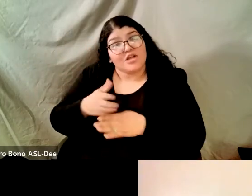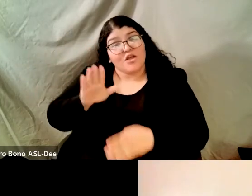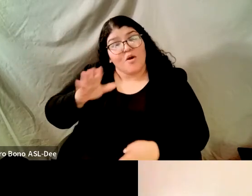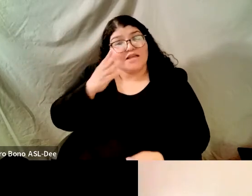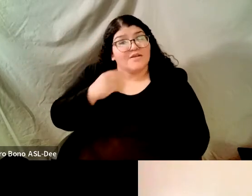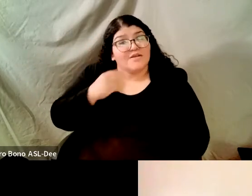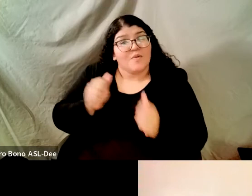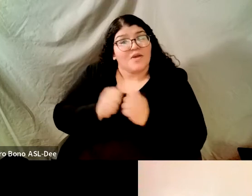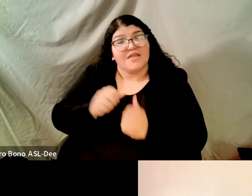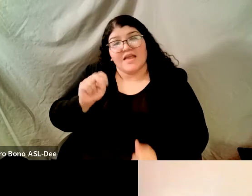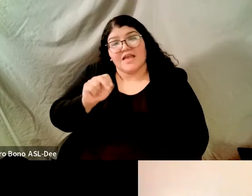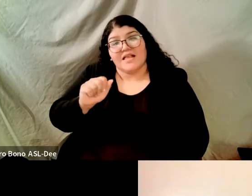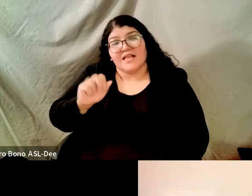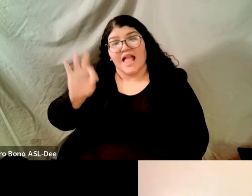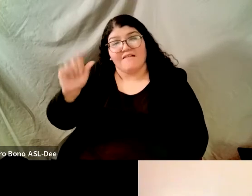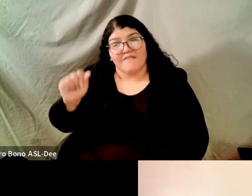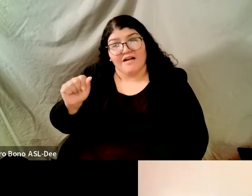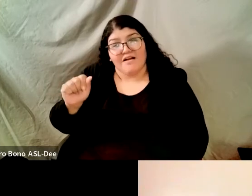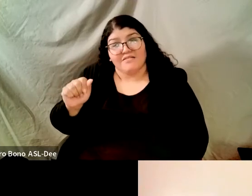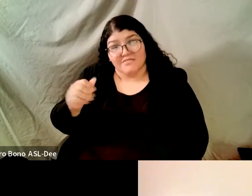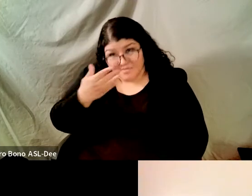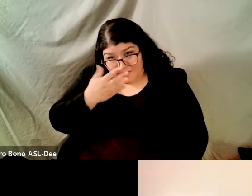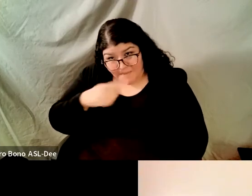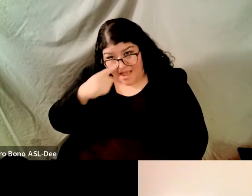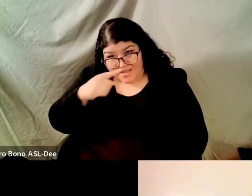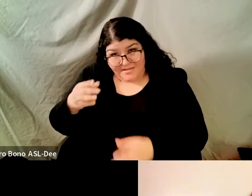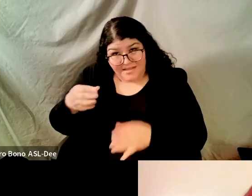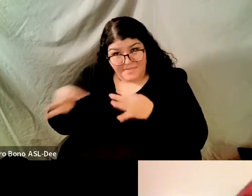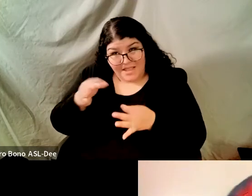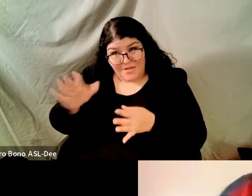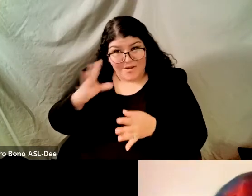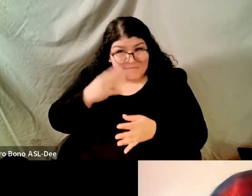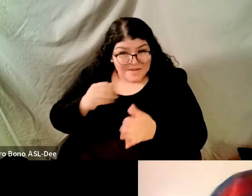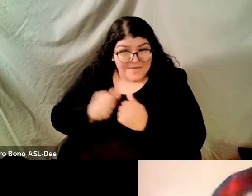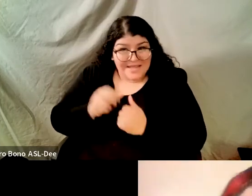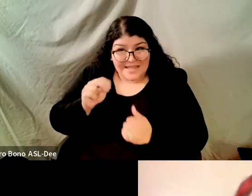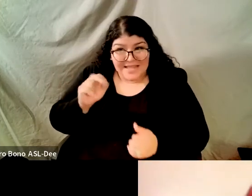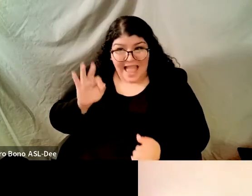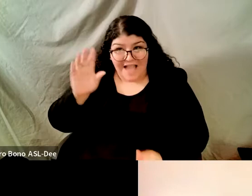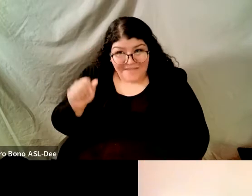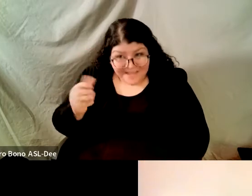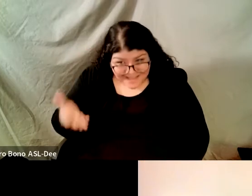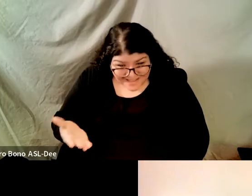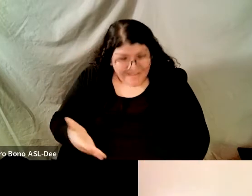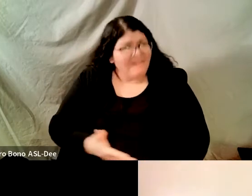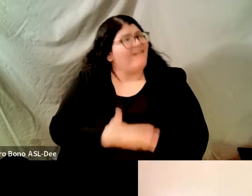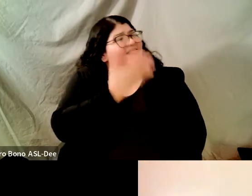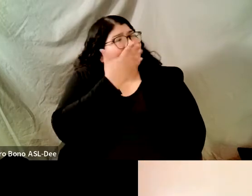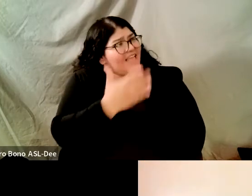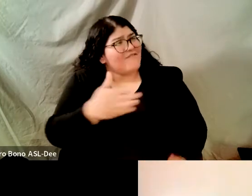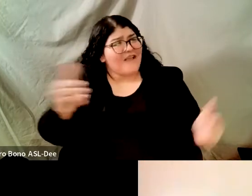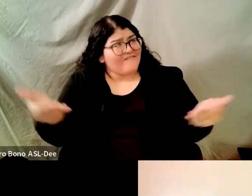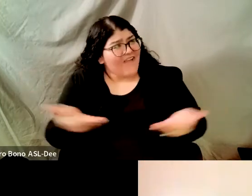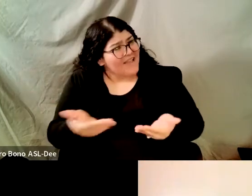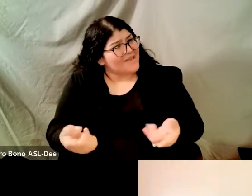has supported the organization. Well, thank you for having me and that beautiful intro.